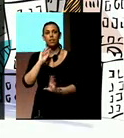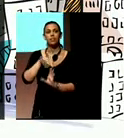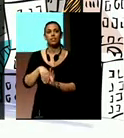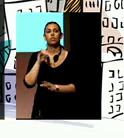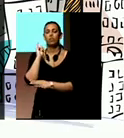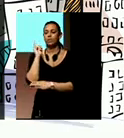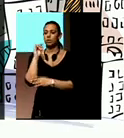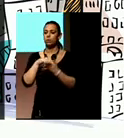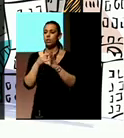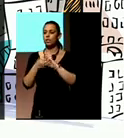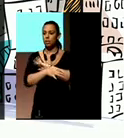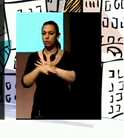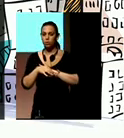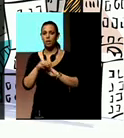Ireland.